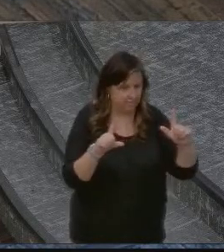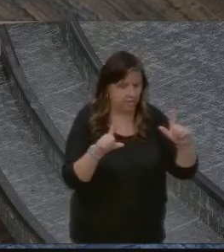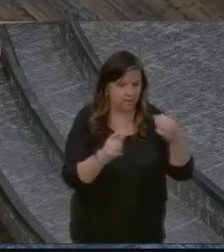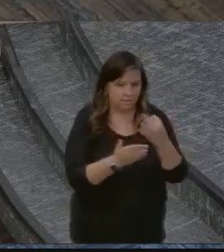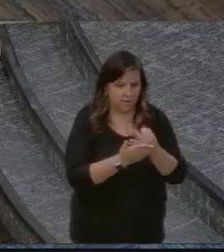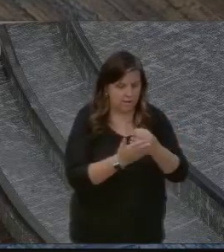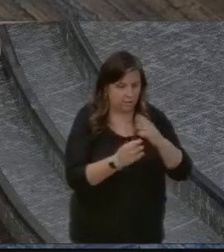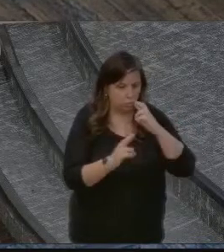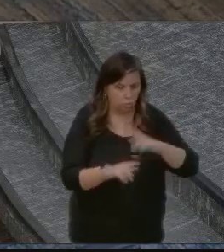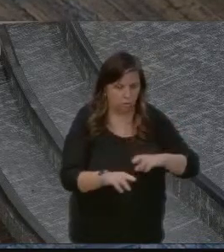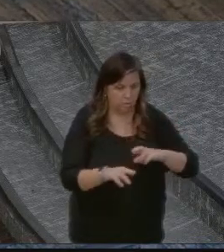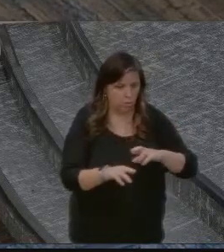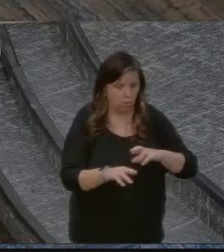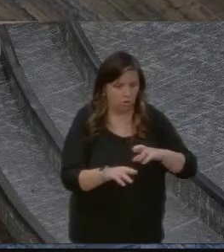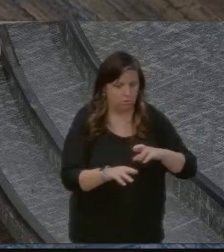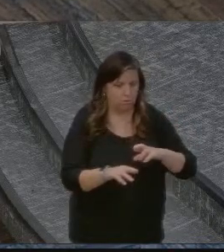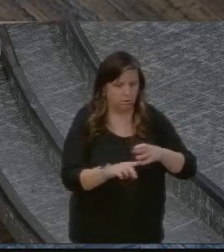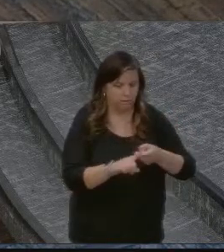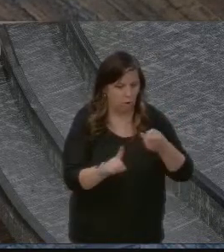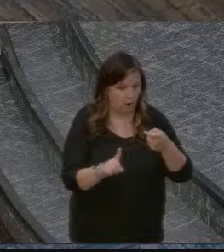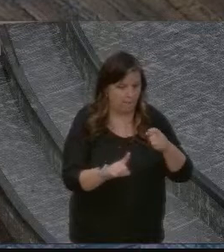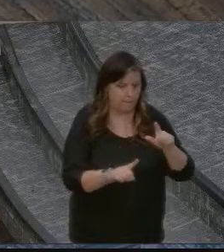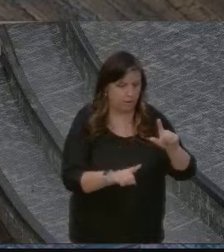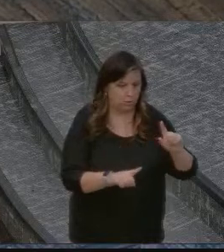think, 2008.